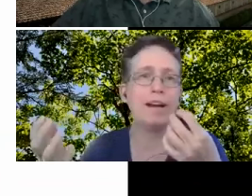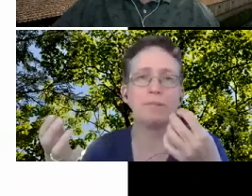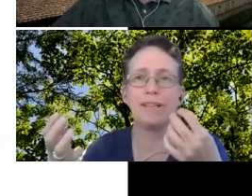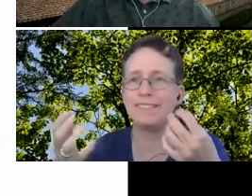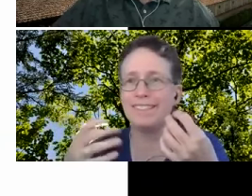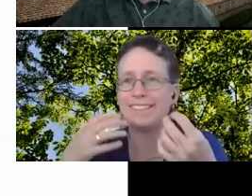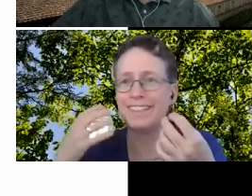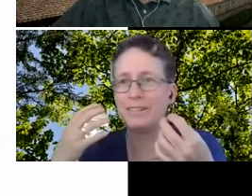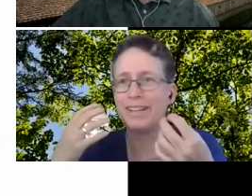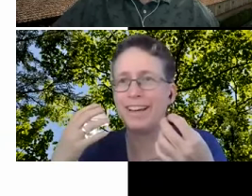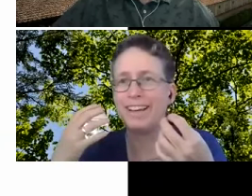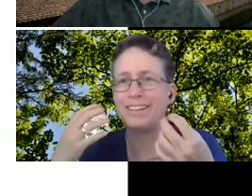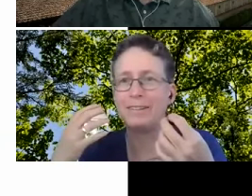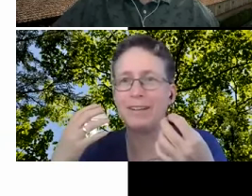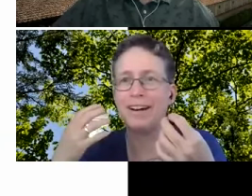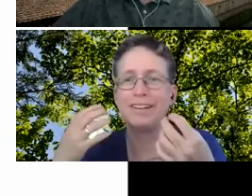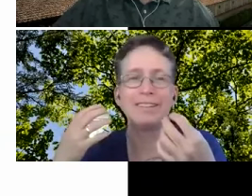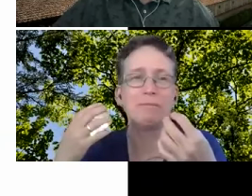alpine places and